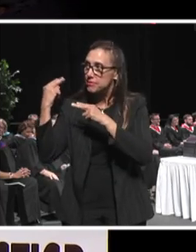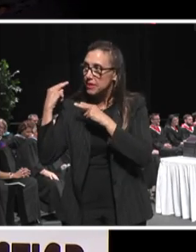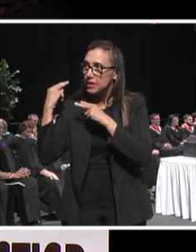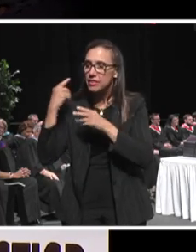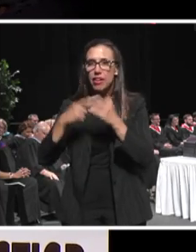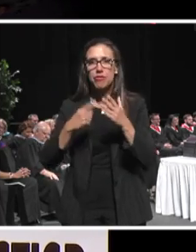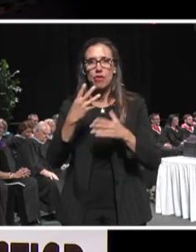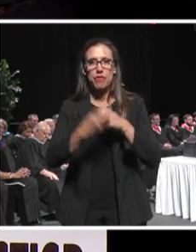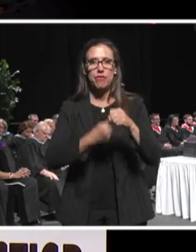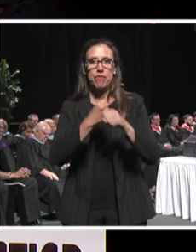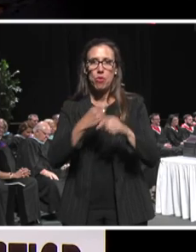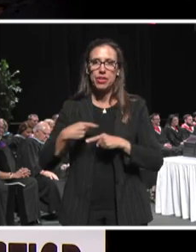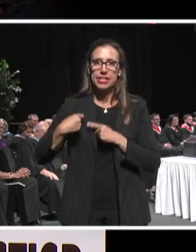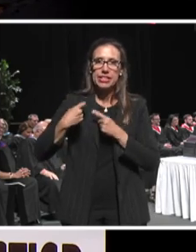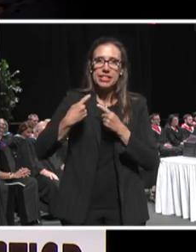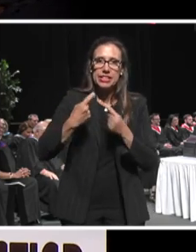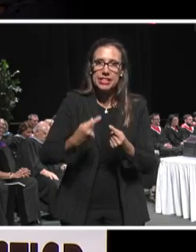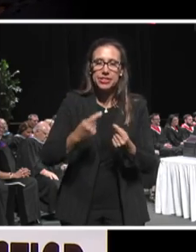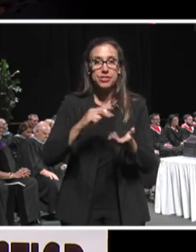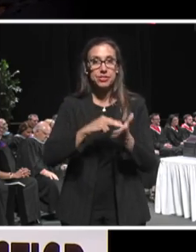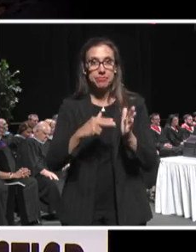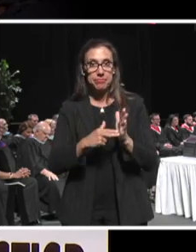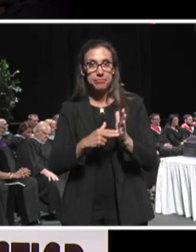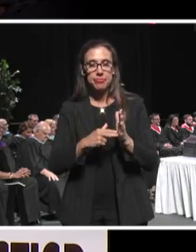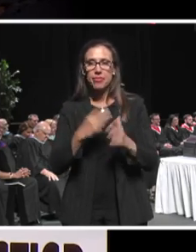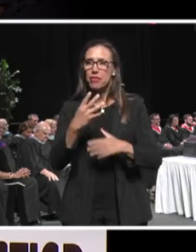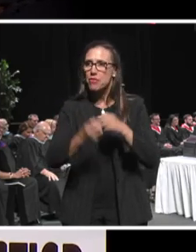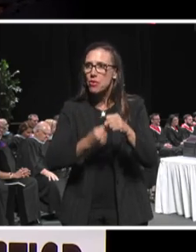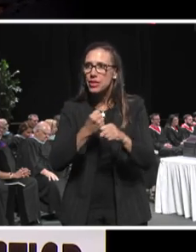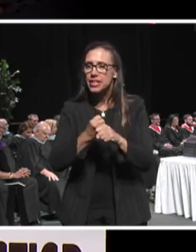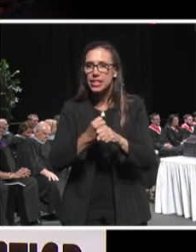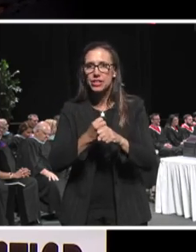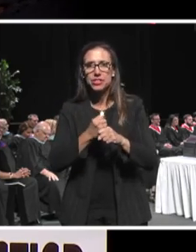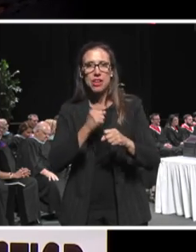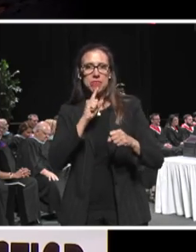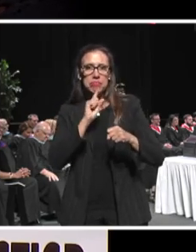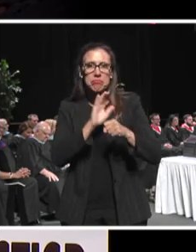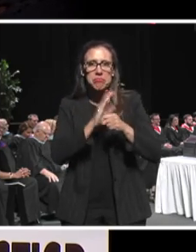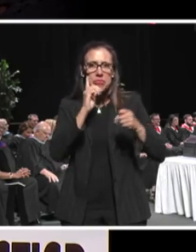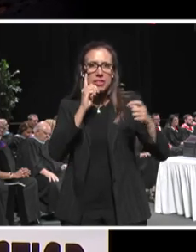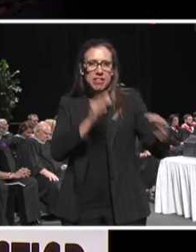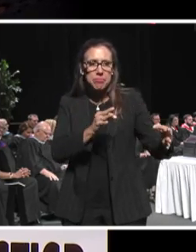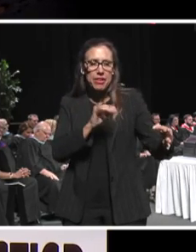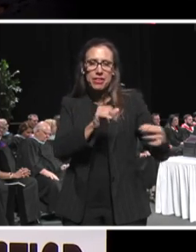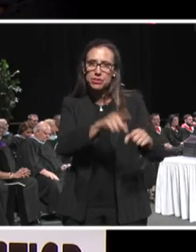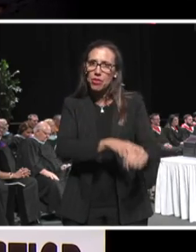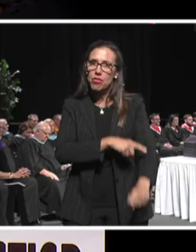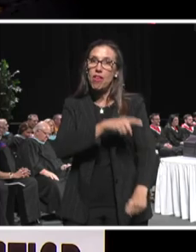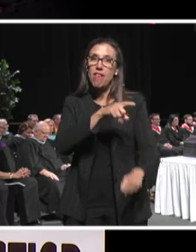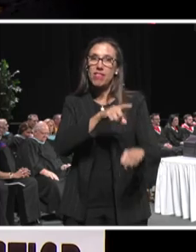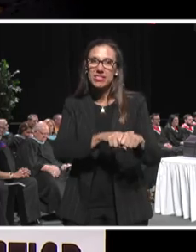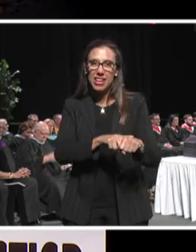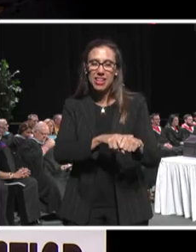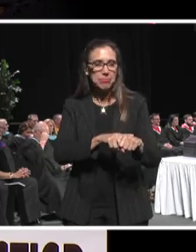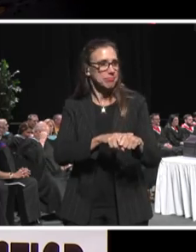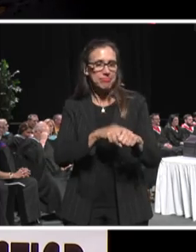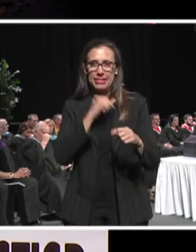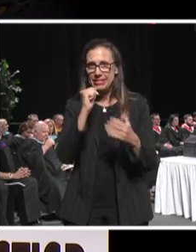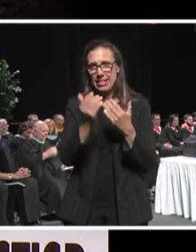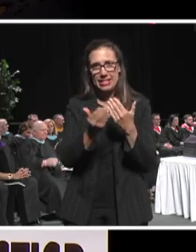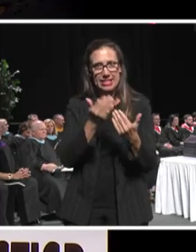past 4 years mean to us. 4 years of commitment is a long time and not an easy